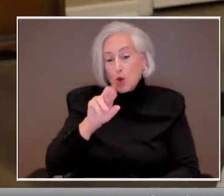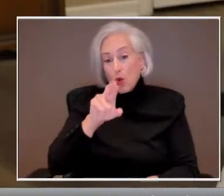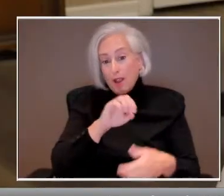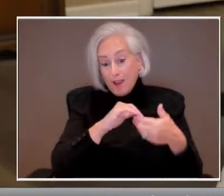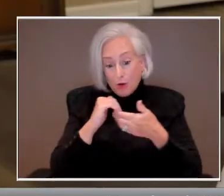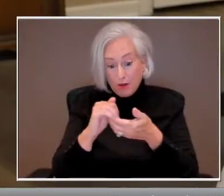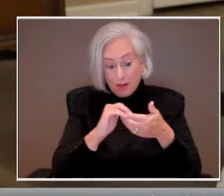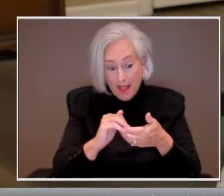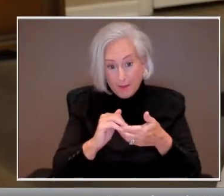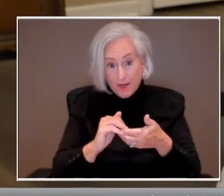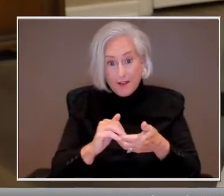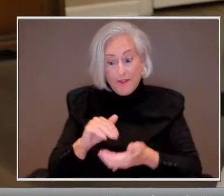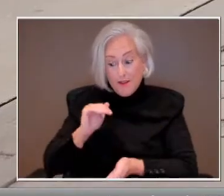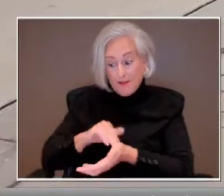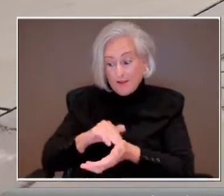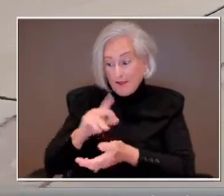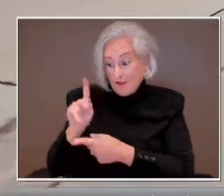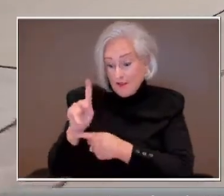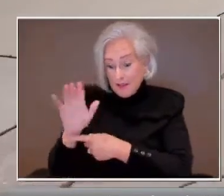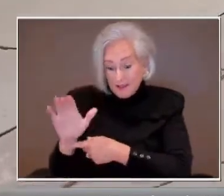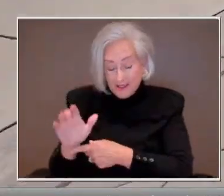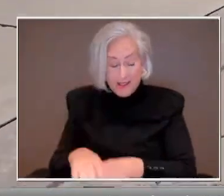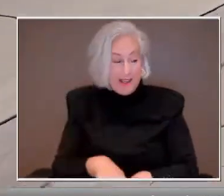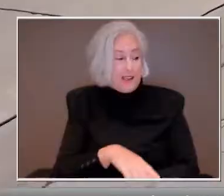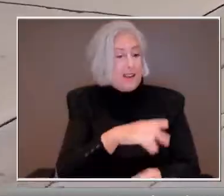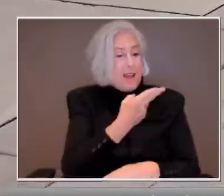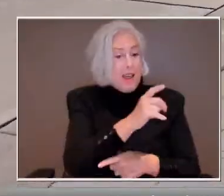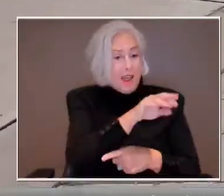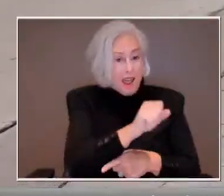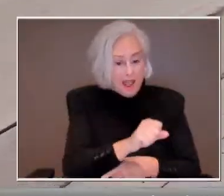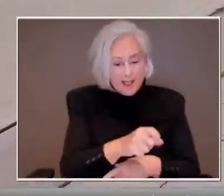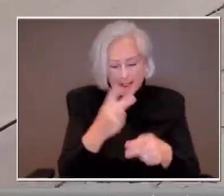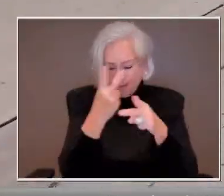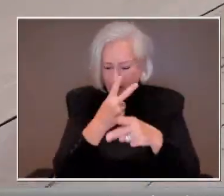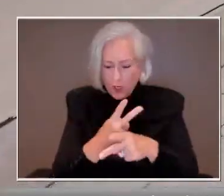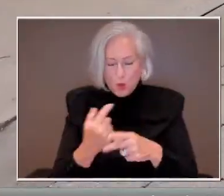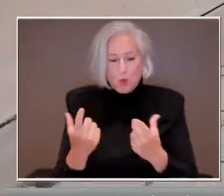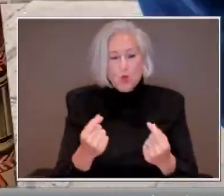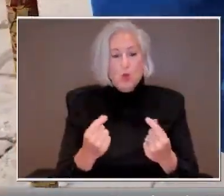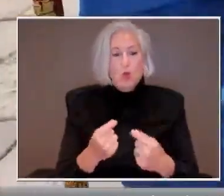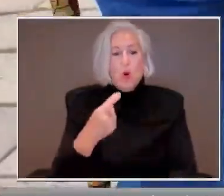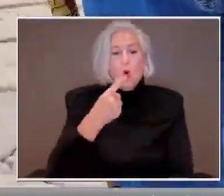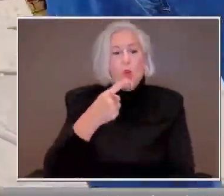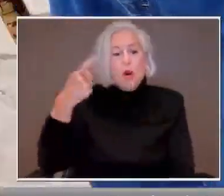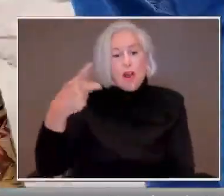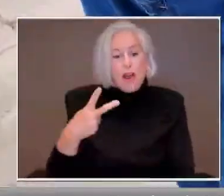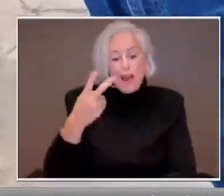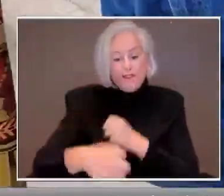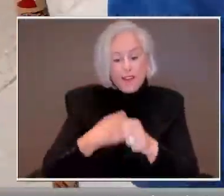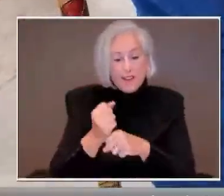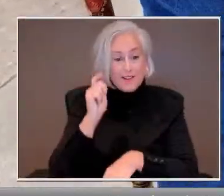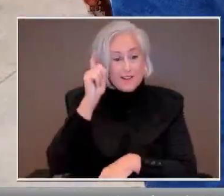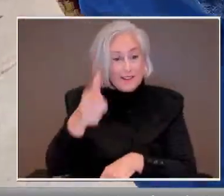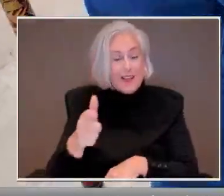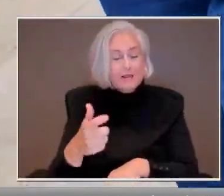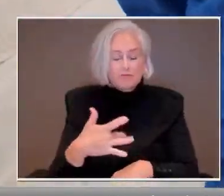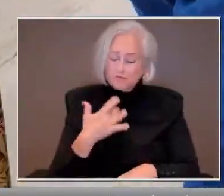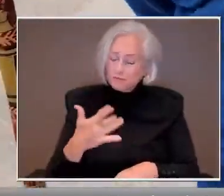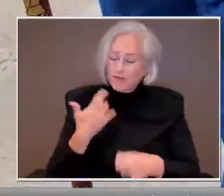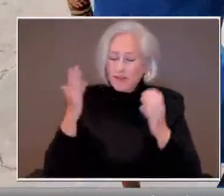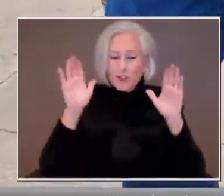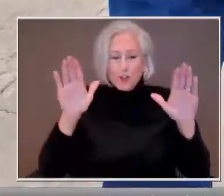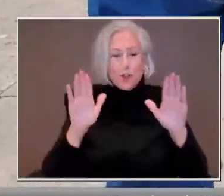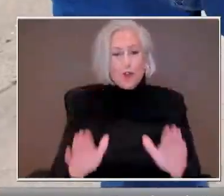they had it figured out which way they could go. 1.5 years later, Vern feels great, and he hopes to resume his hobby of